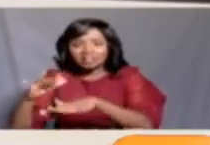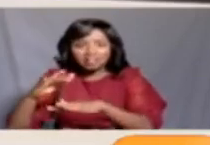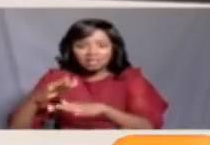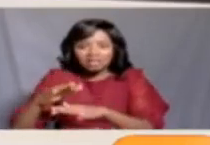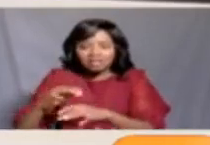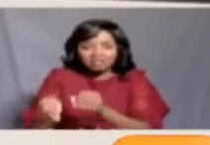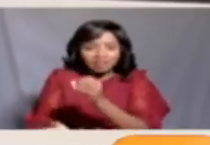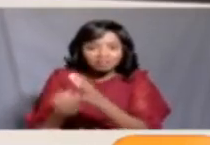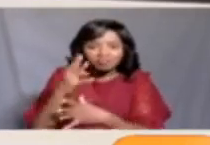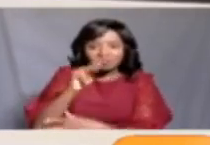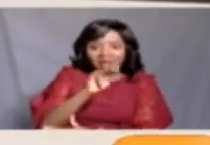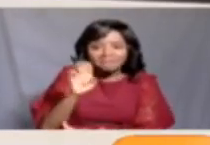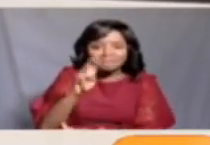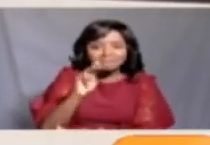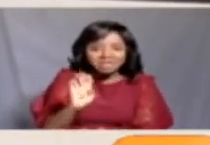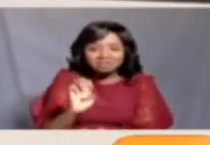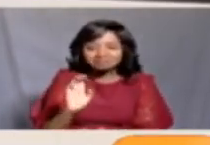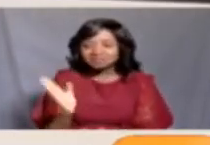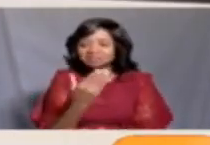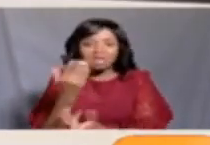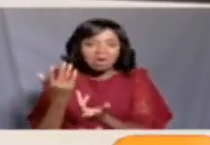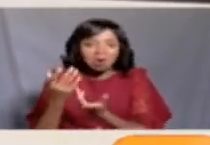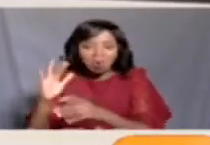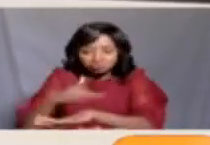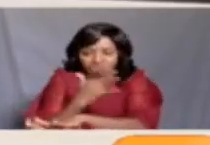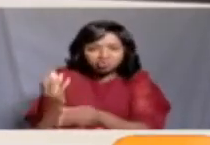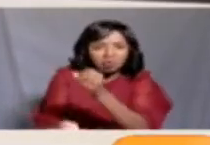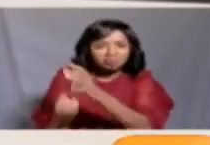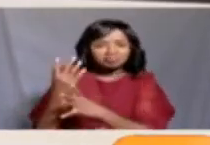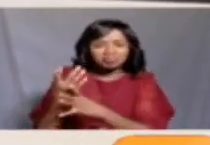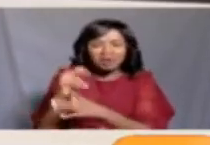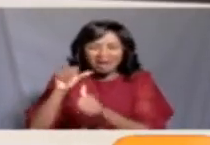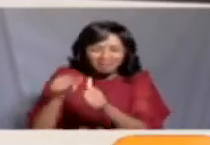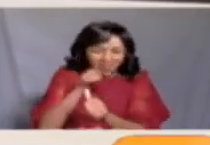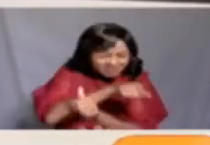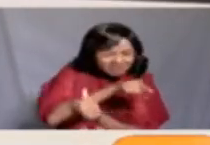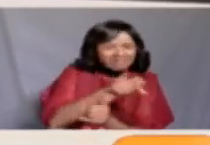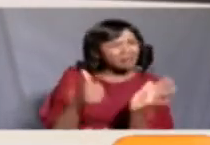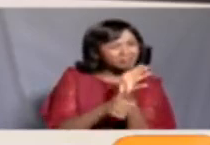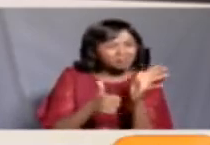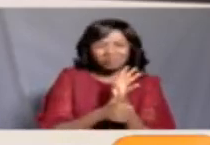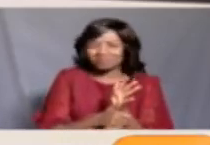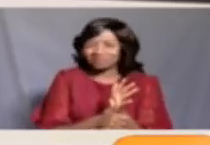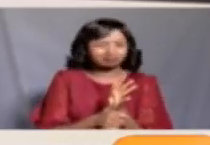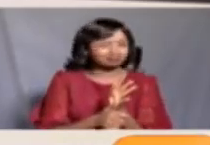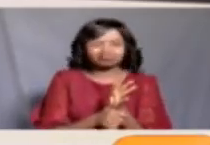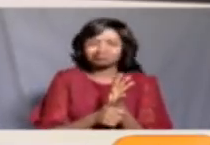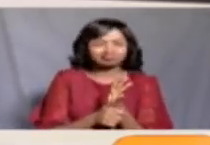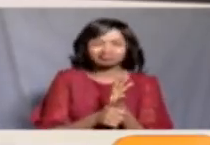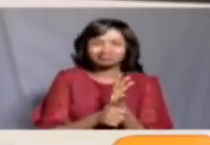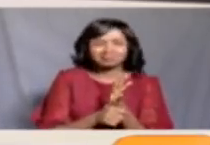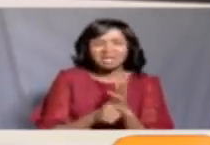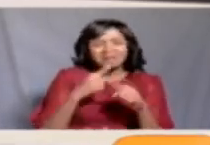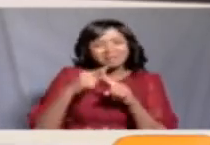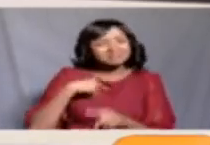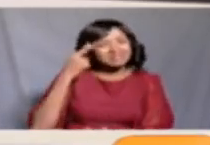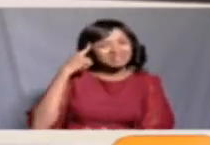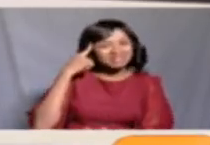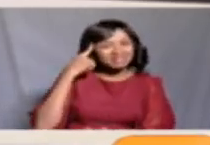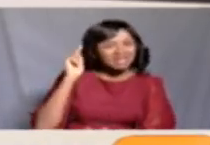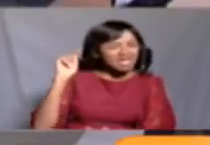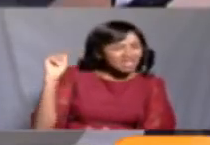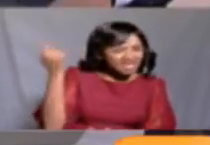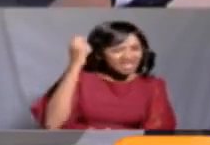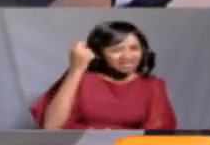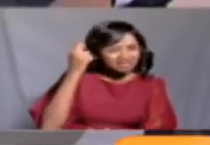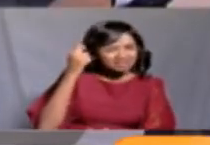as a society, well, Kenyans are very creative, but I also think that it's not that Kenyans are so creative and inconsiderate. I